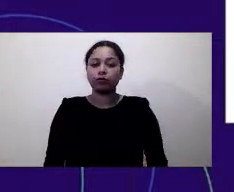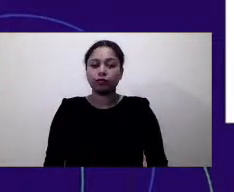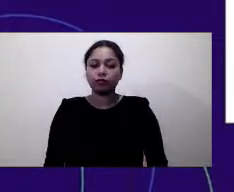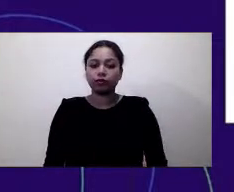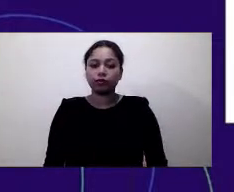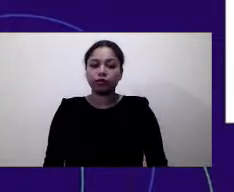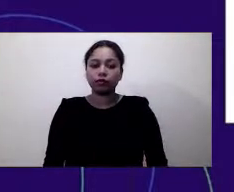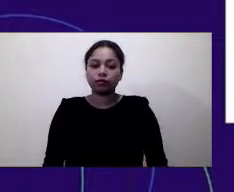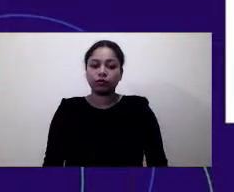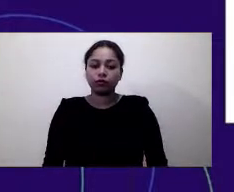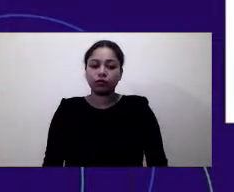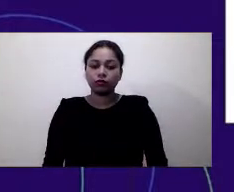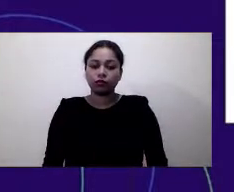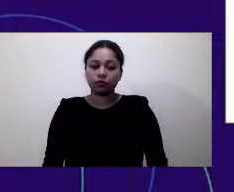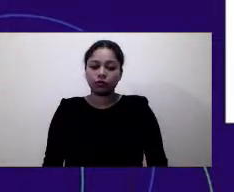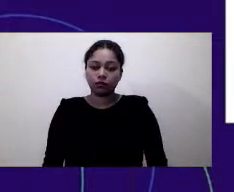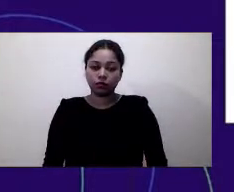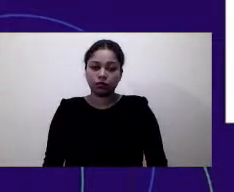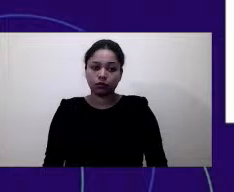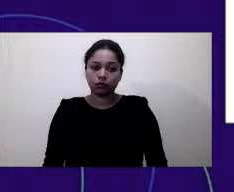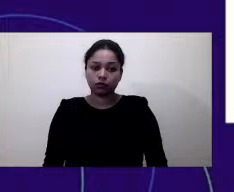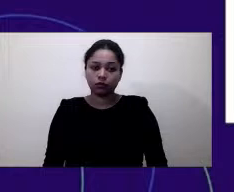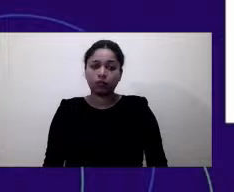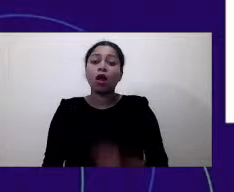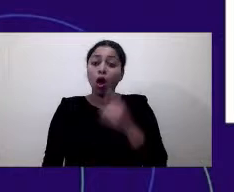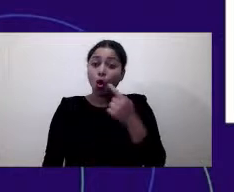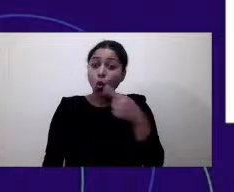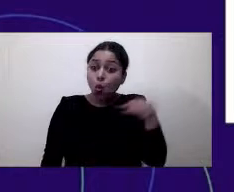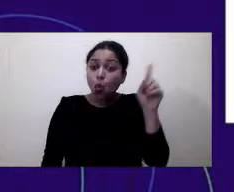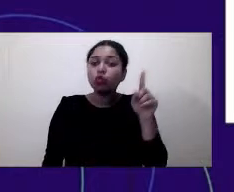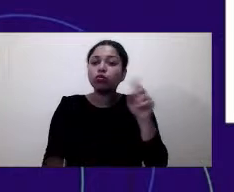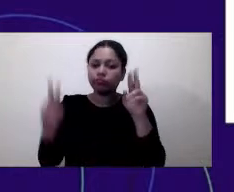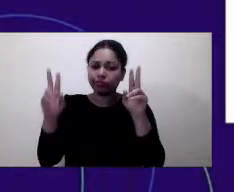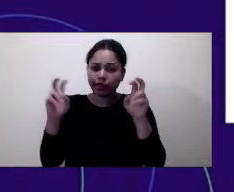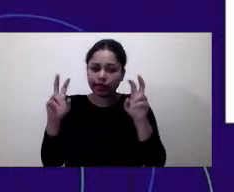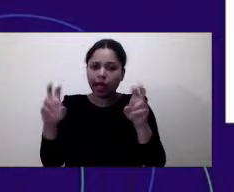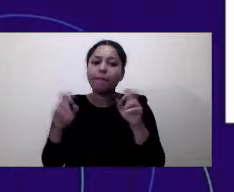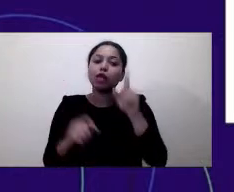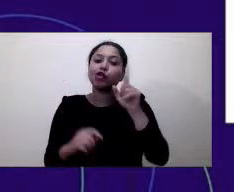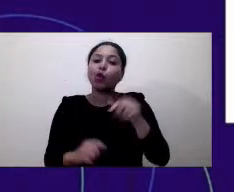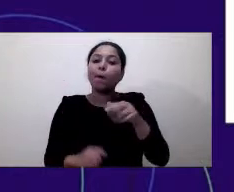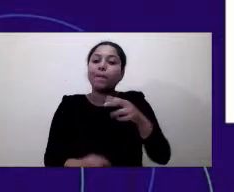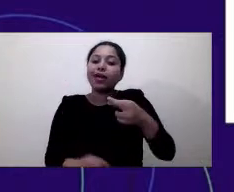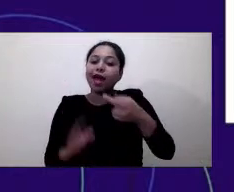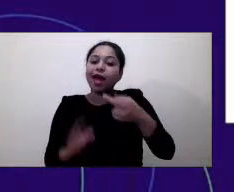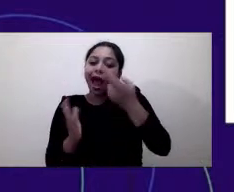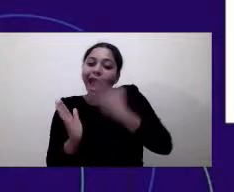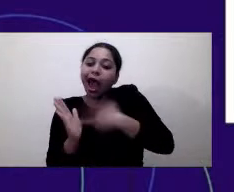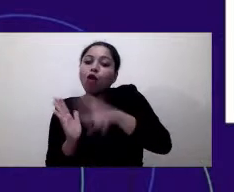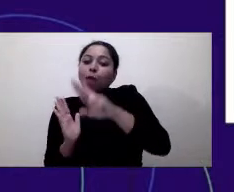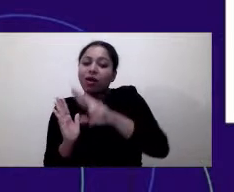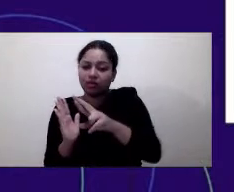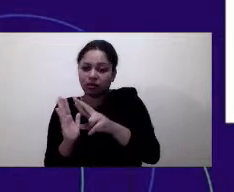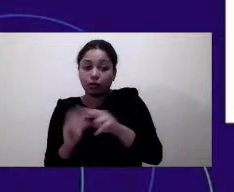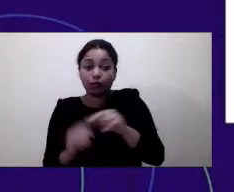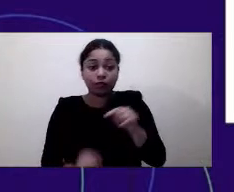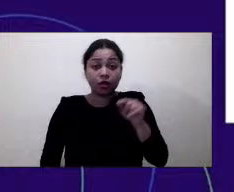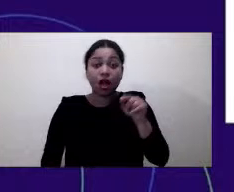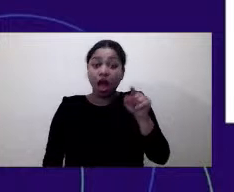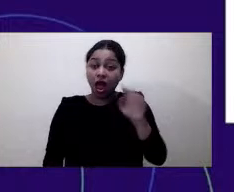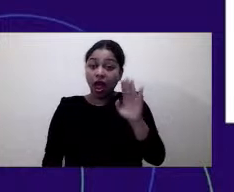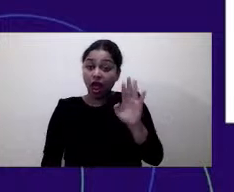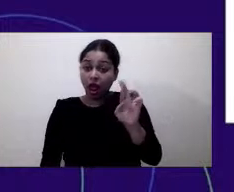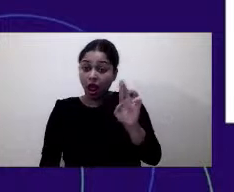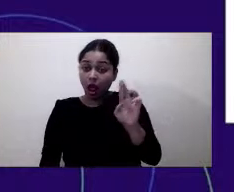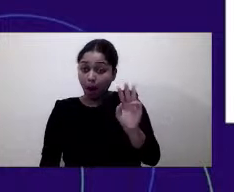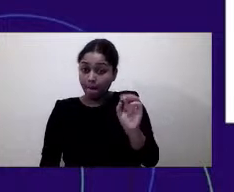And the last topic, washback effect. So Brown explains that washback effect are the consequences and